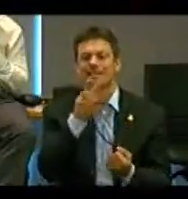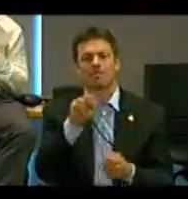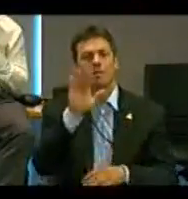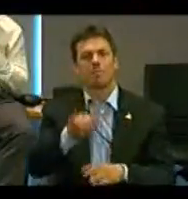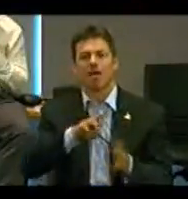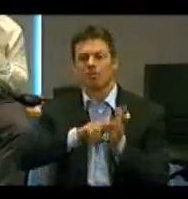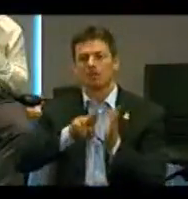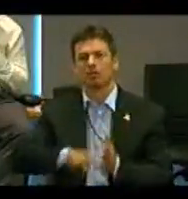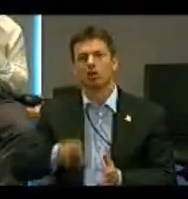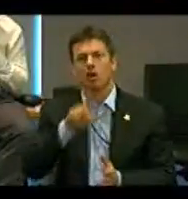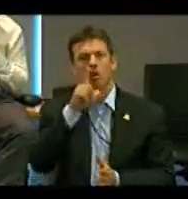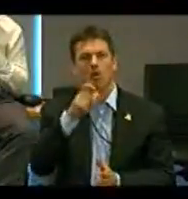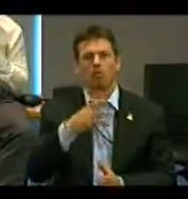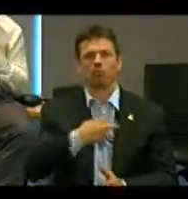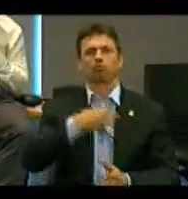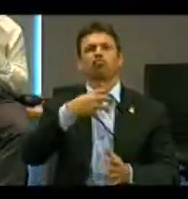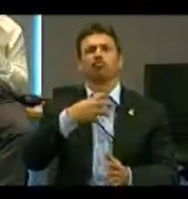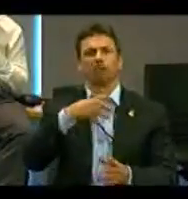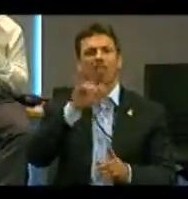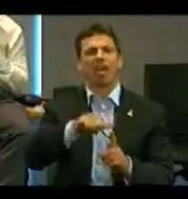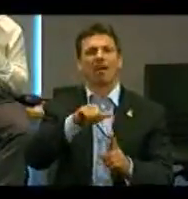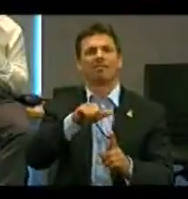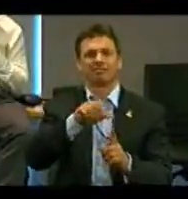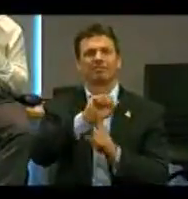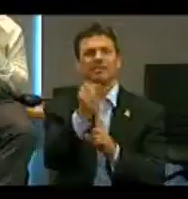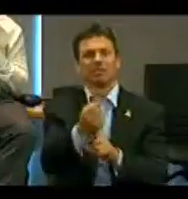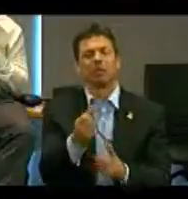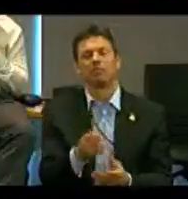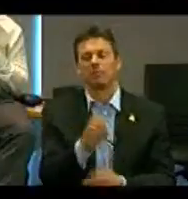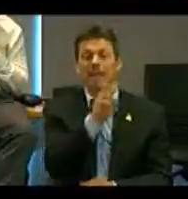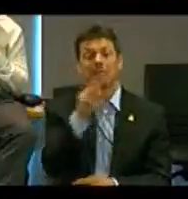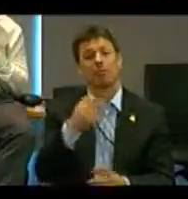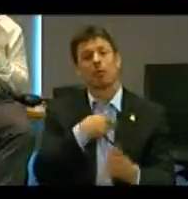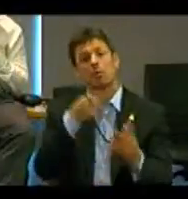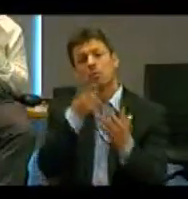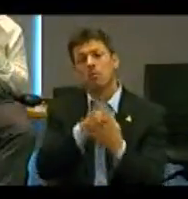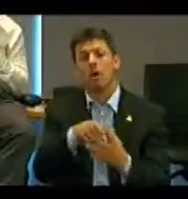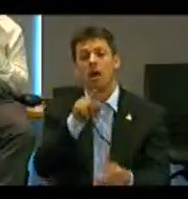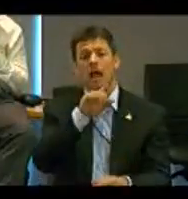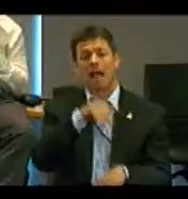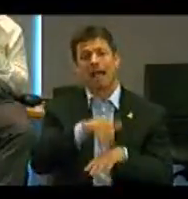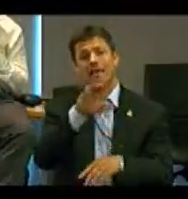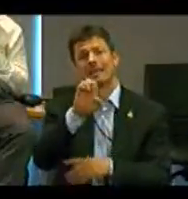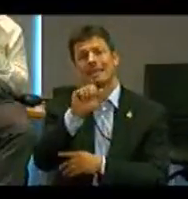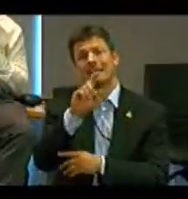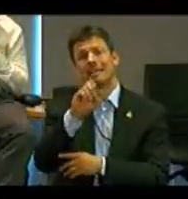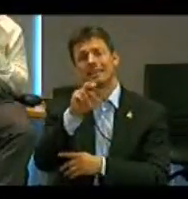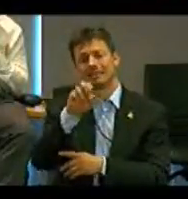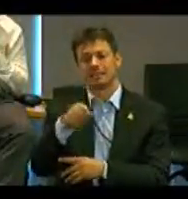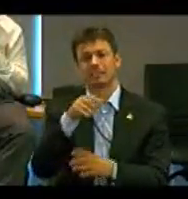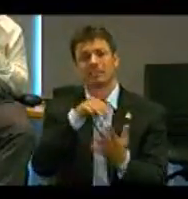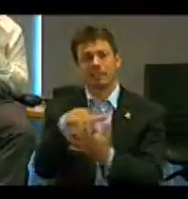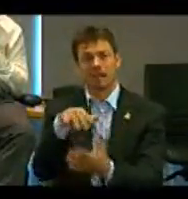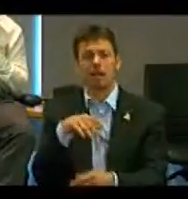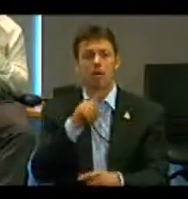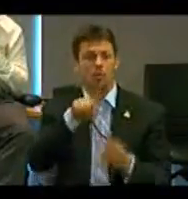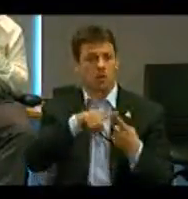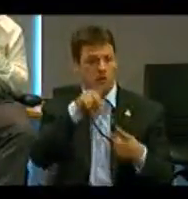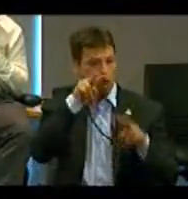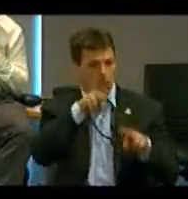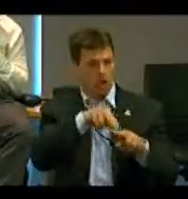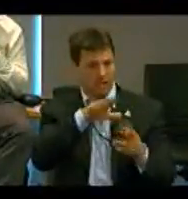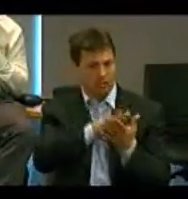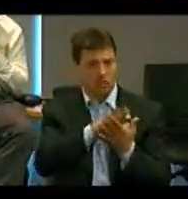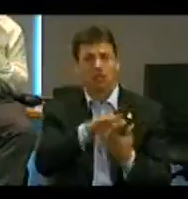who are claiming that is the case. And I would also point out that Eden's study, when you look at individual schools, did not find